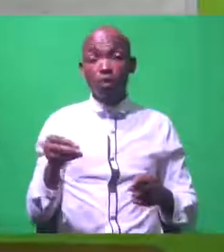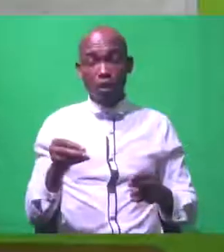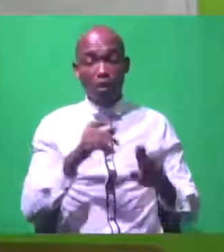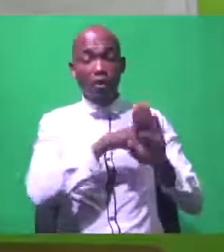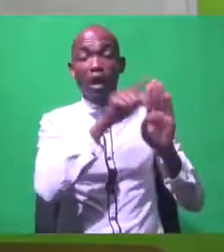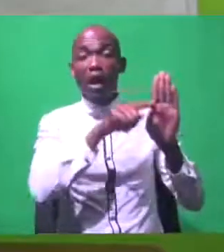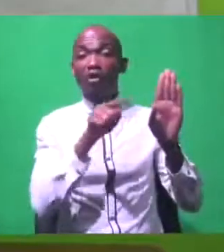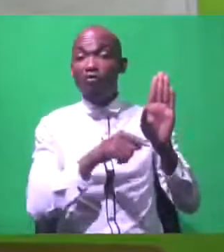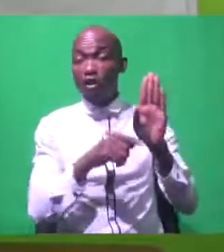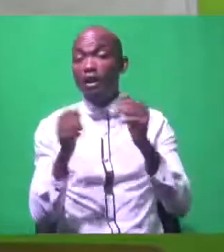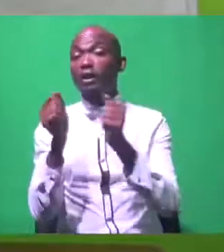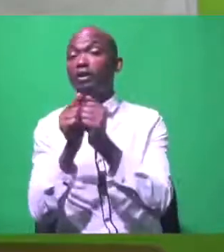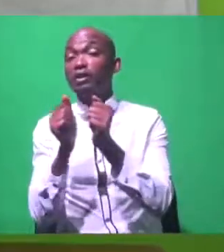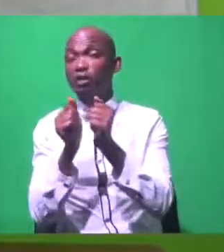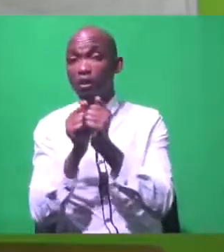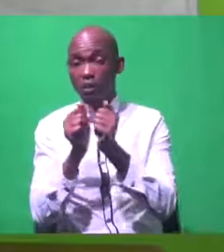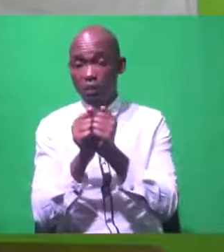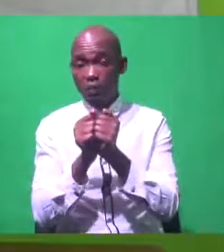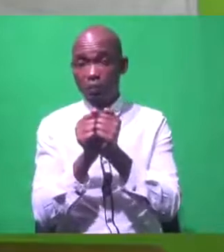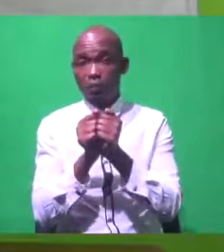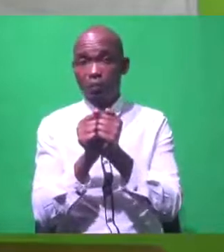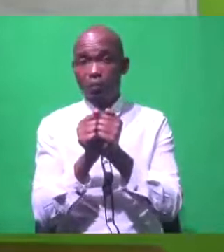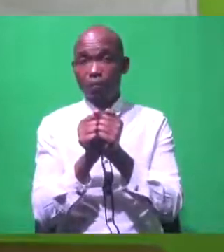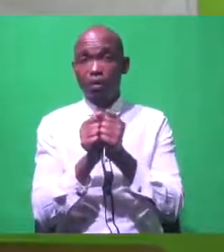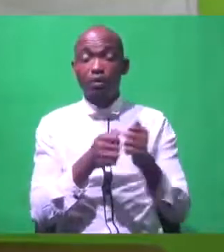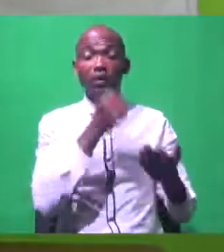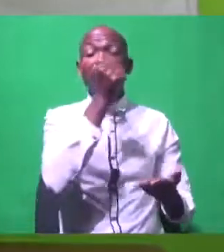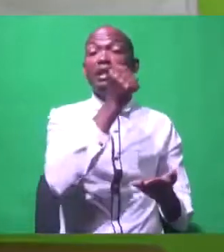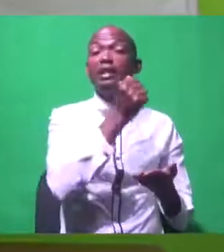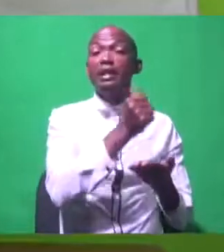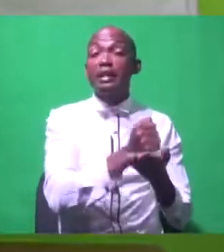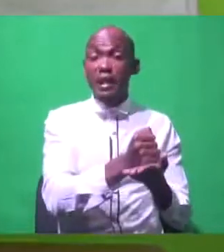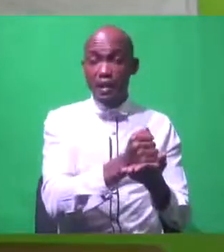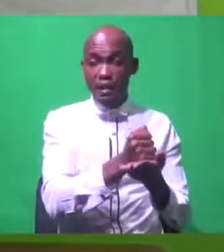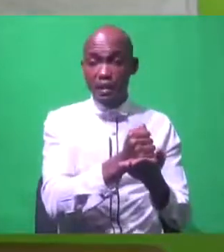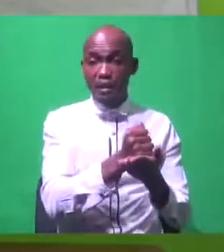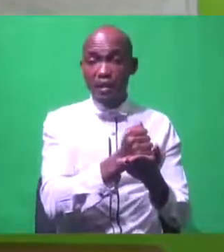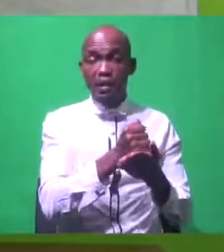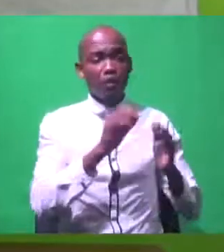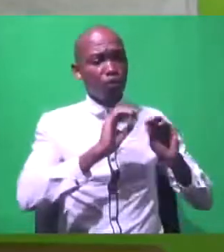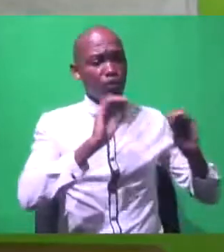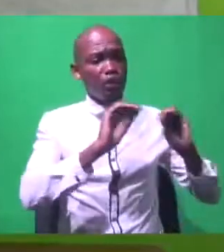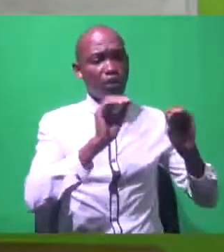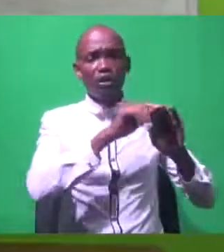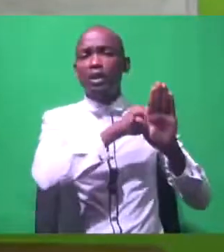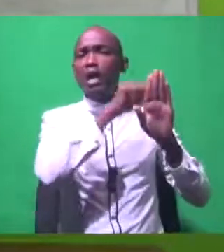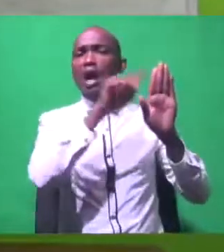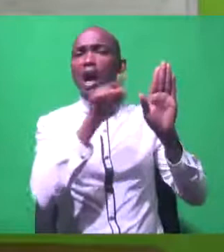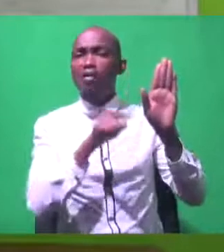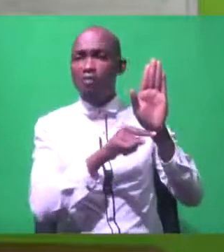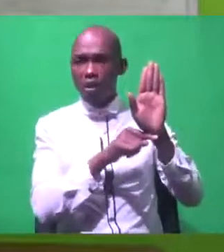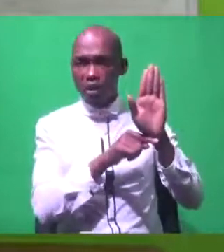With this aim, they decided to teach the Africans